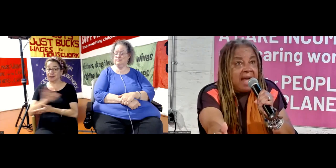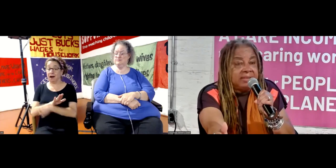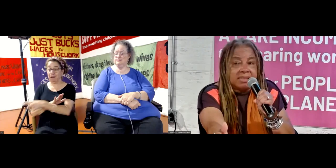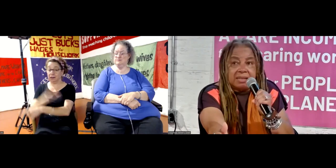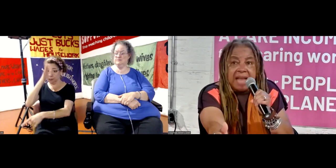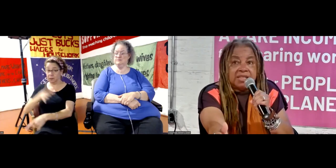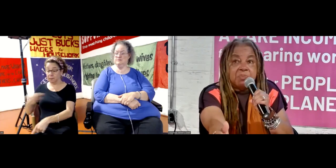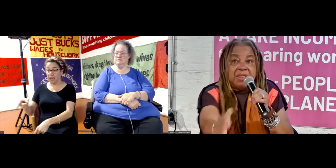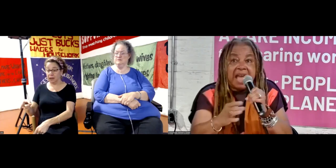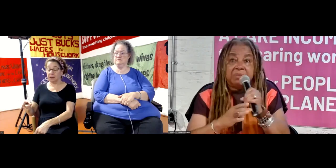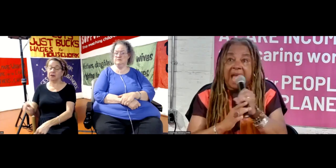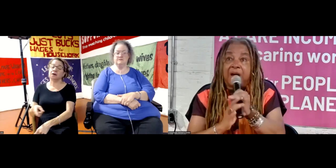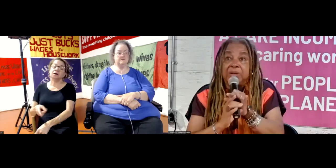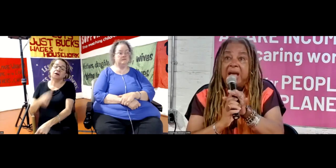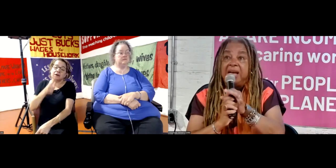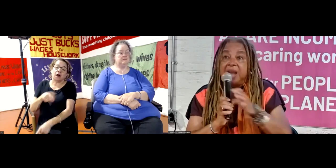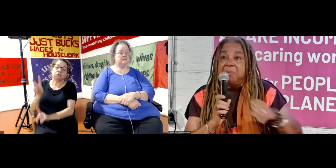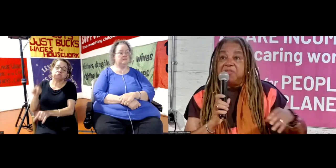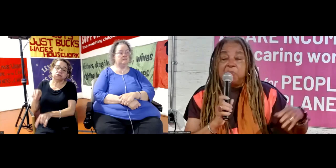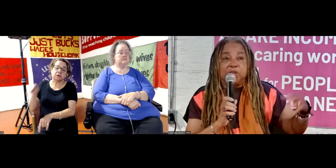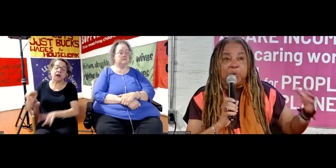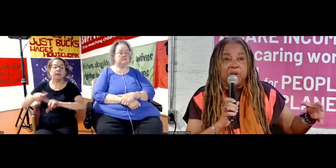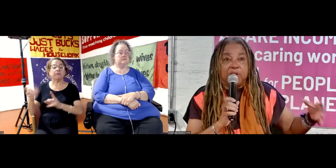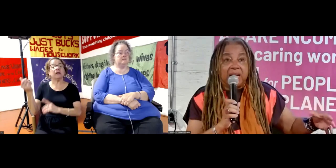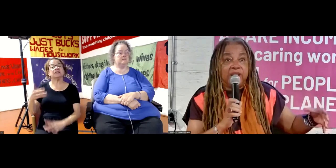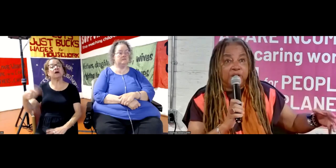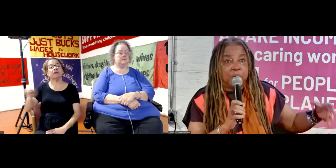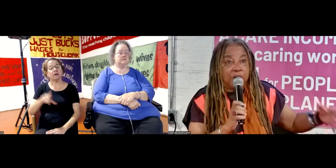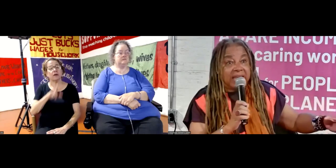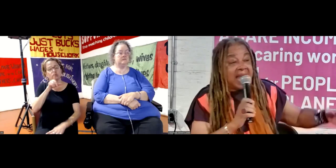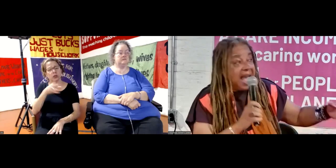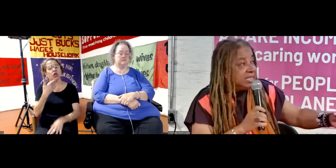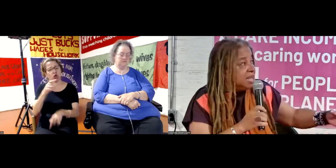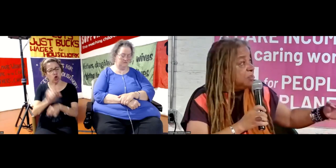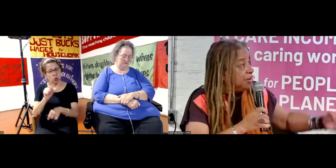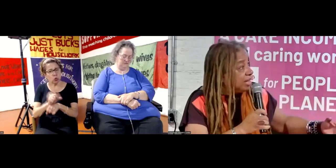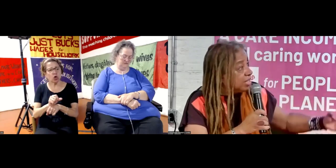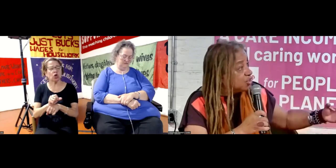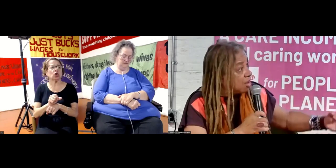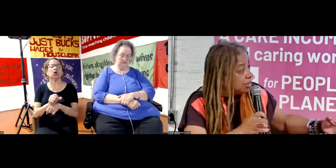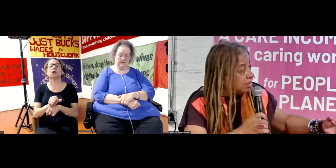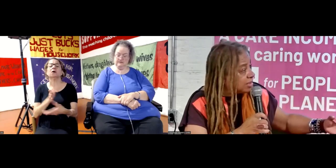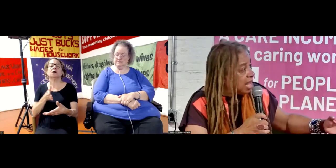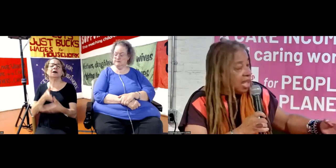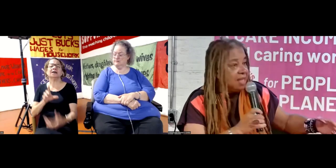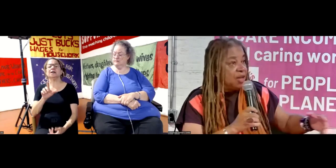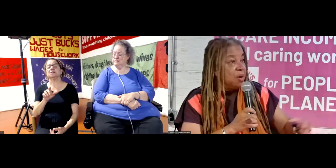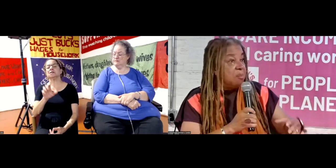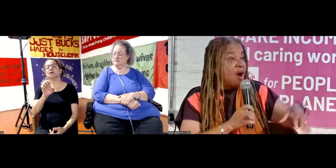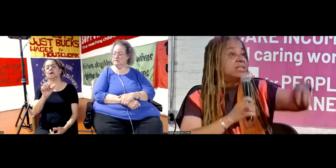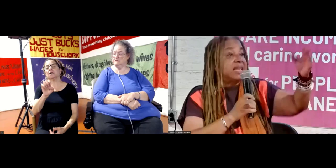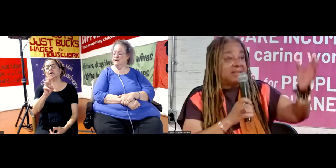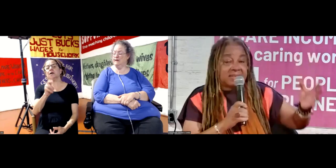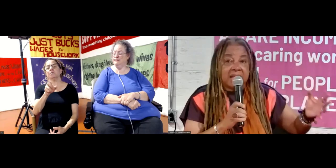you know, not to put them down, a number of them were doing really good work in anti-imperialist struggles. They